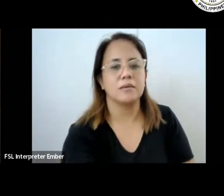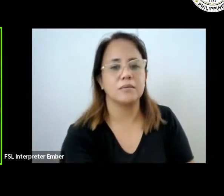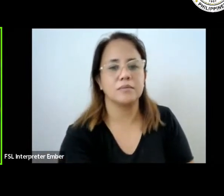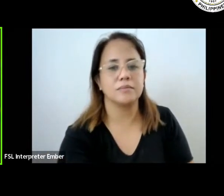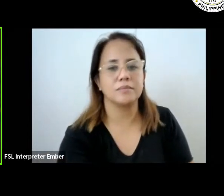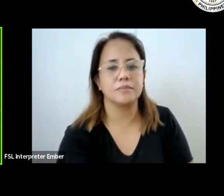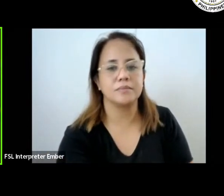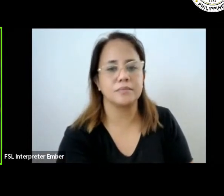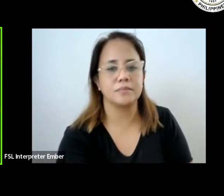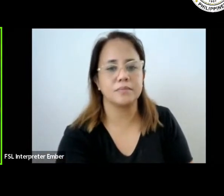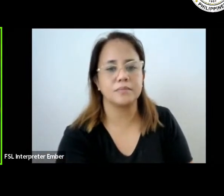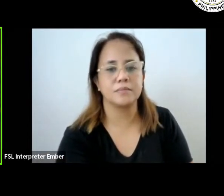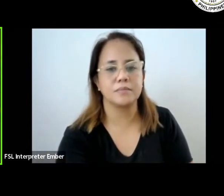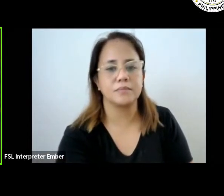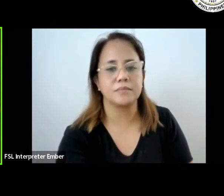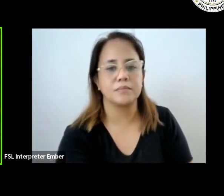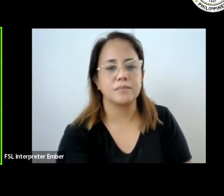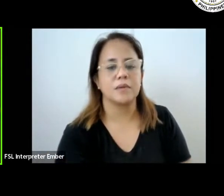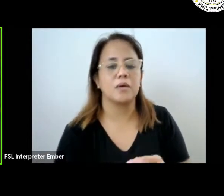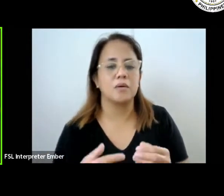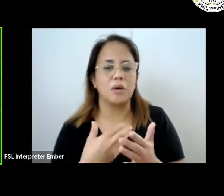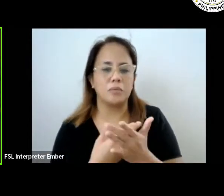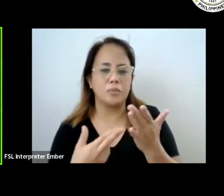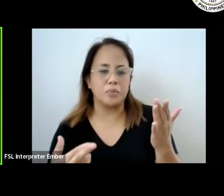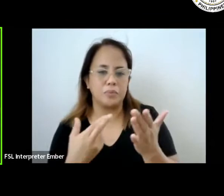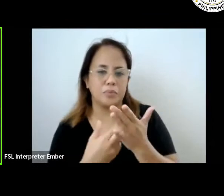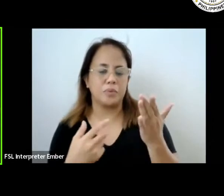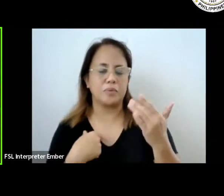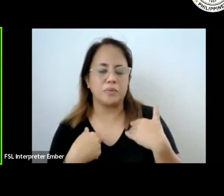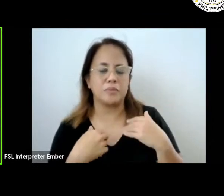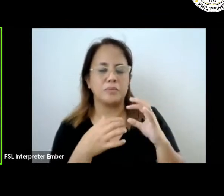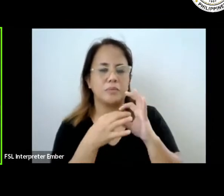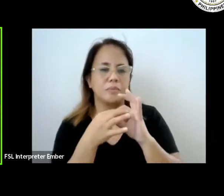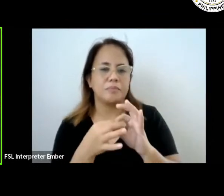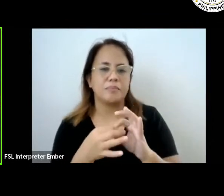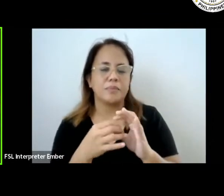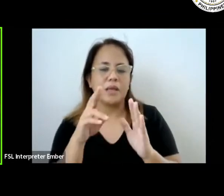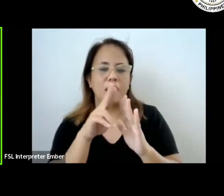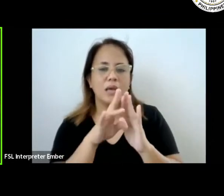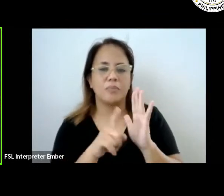forum, and with the adequate resources. It is in this regard that House Bill